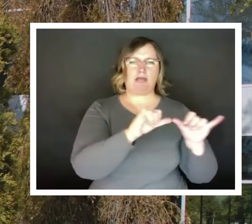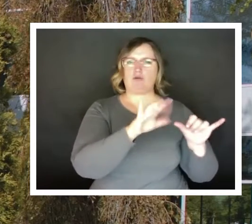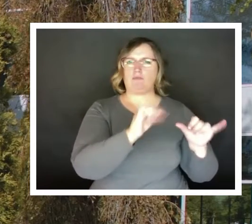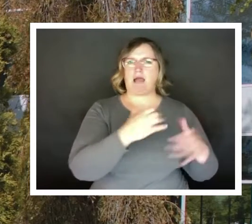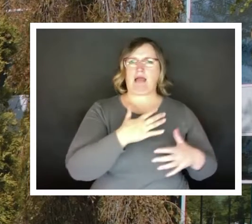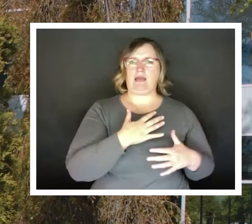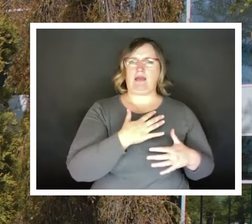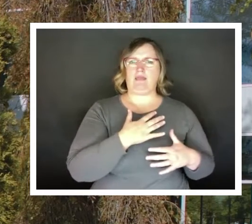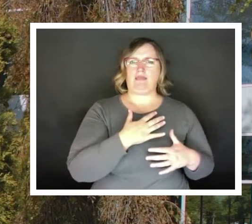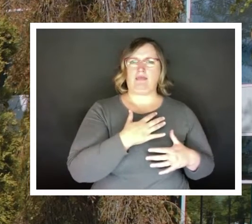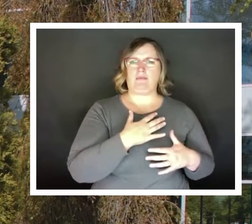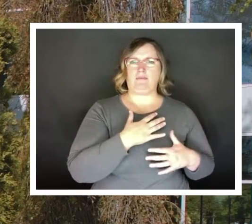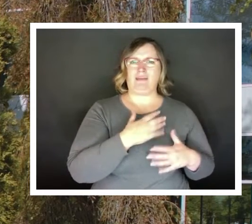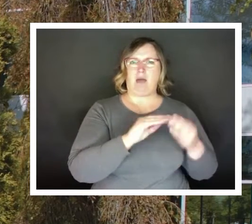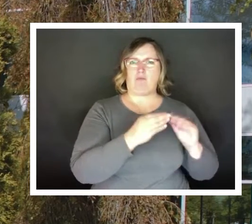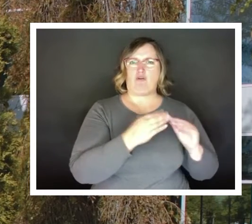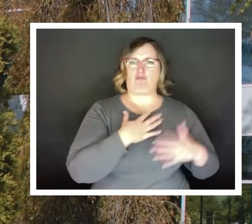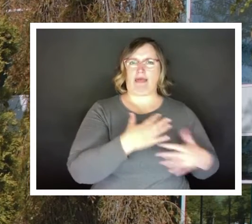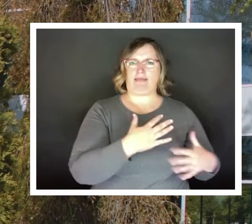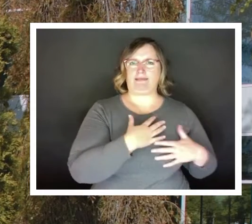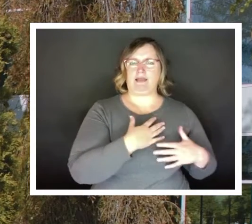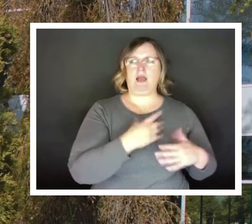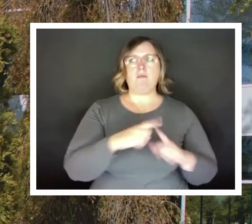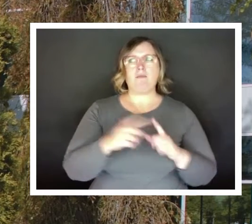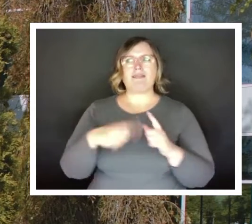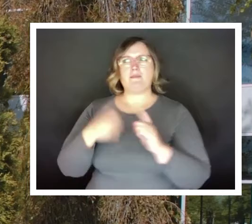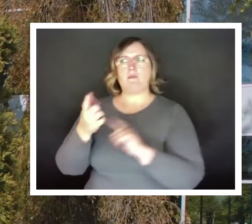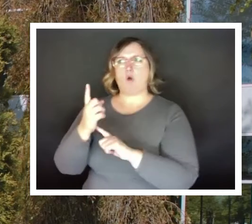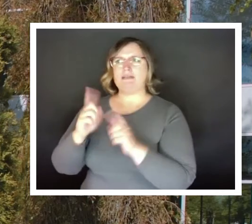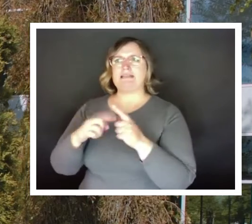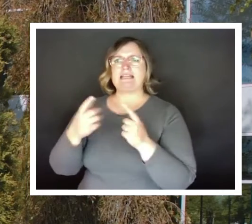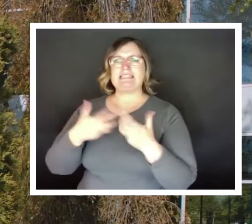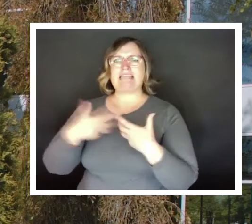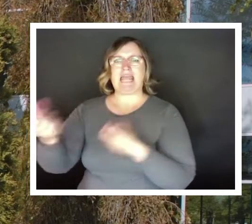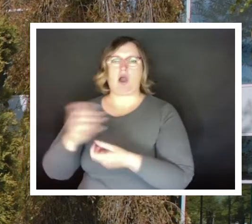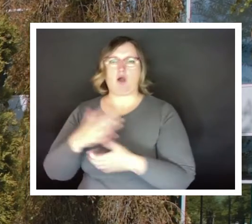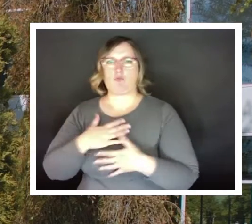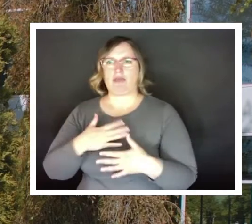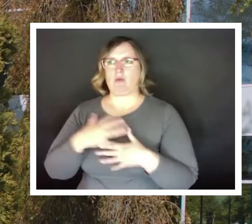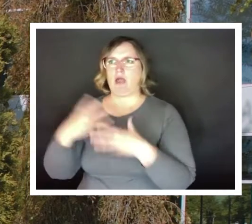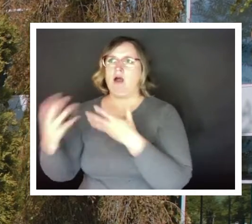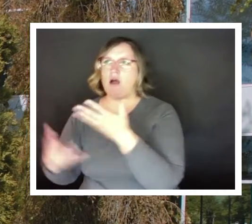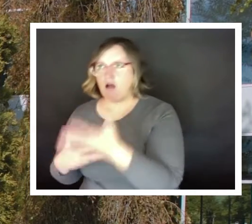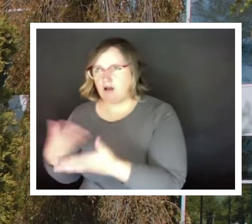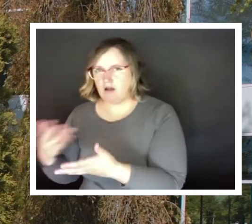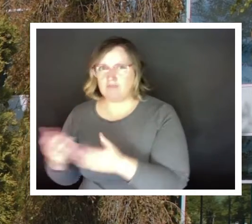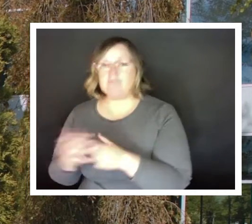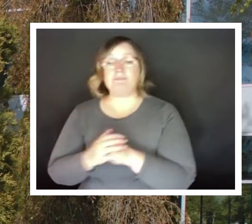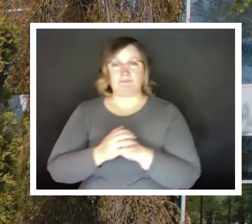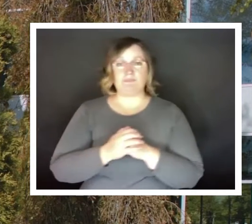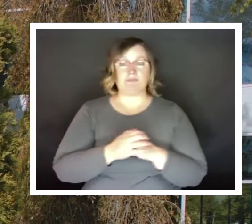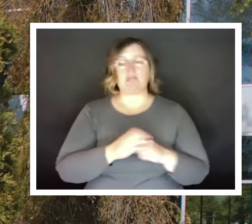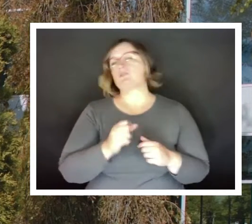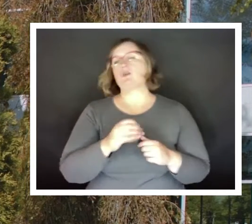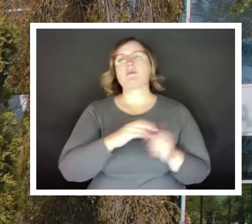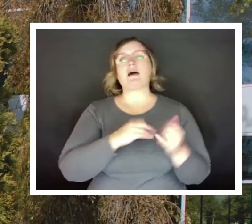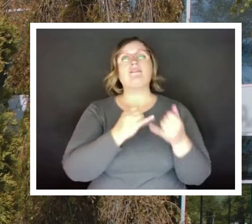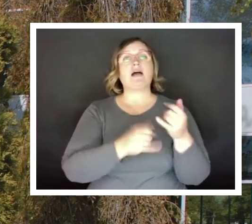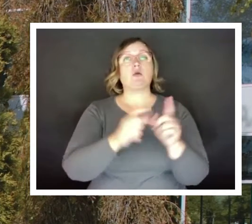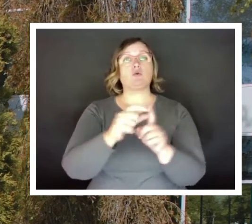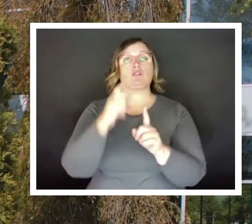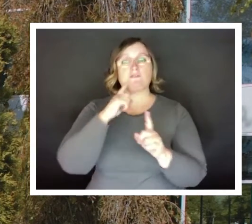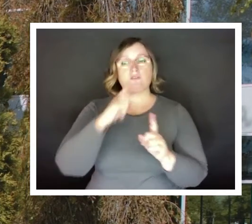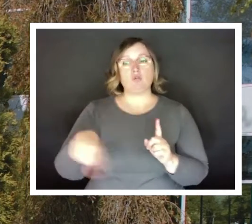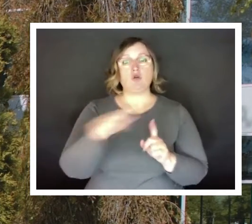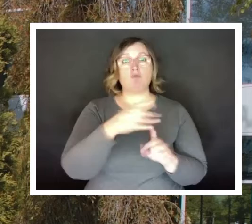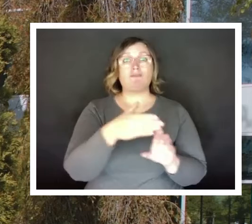breath away. So take a second to soak every moment in. And now, as my final words to you before we become